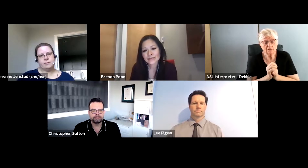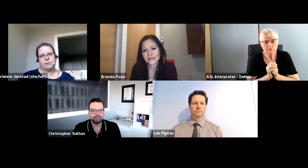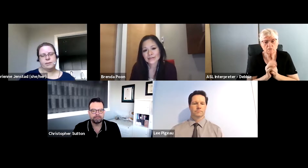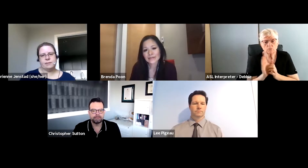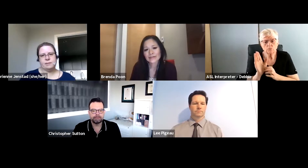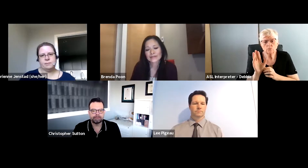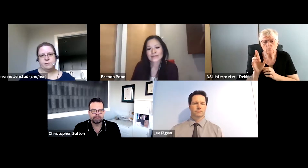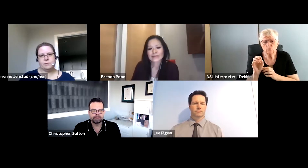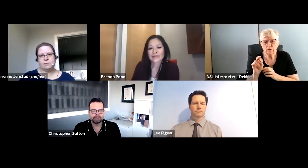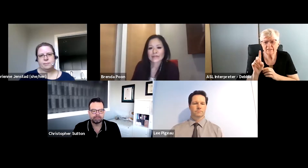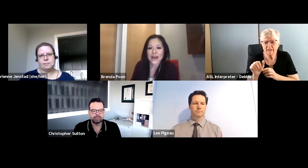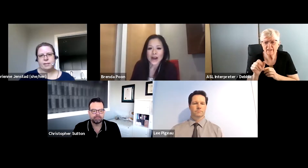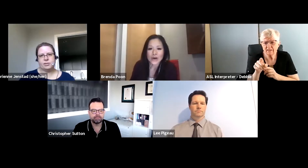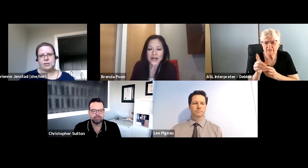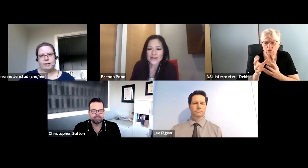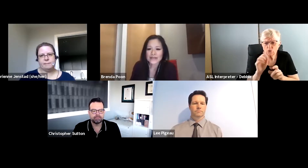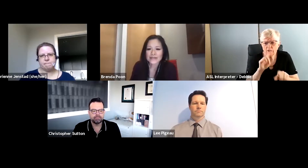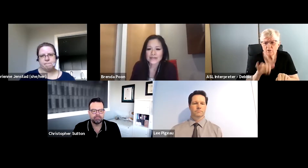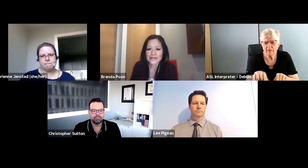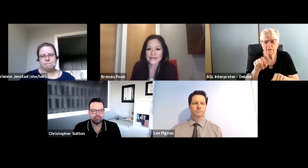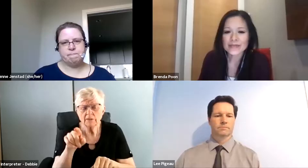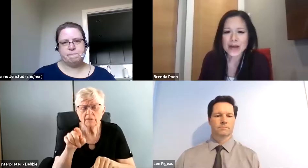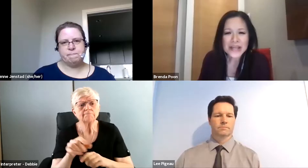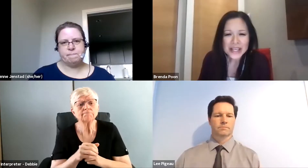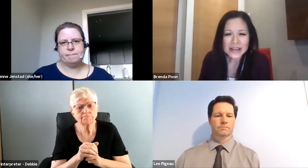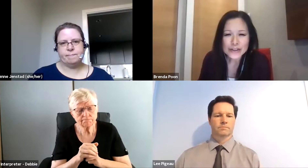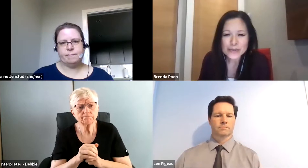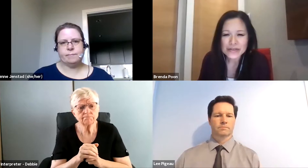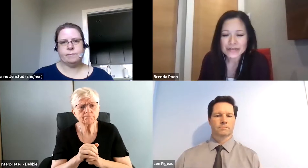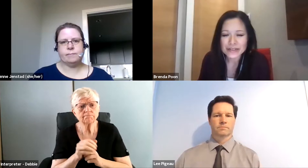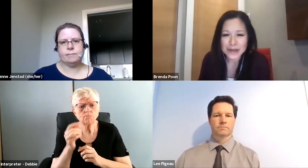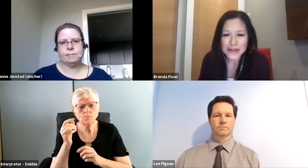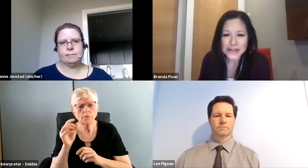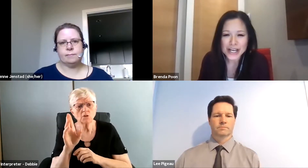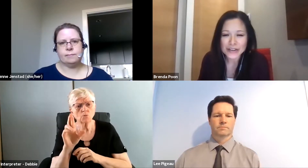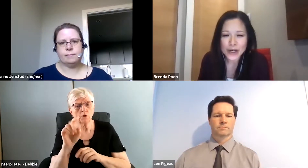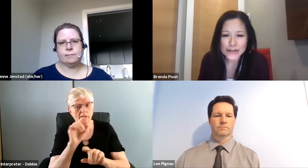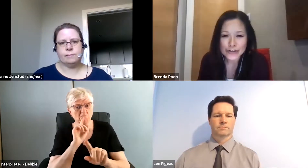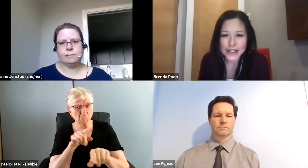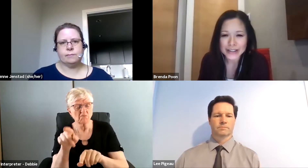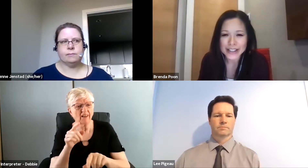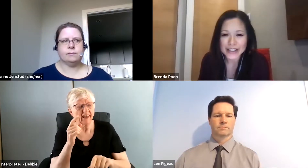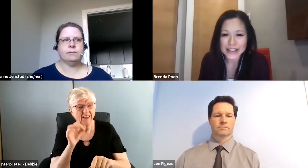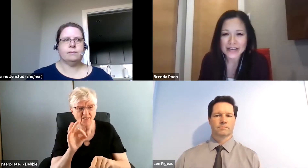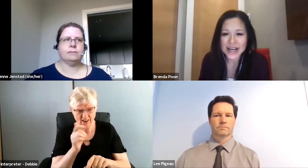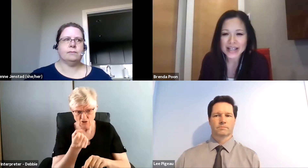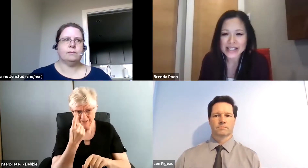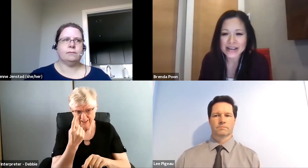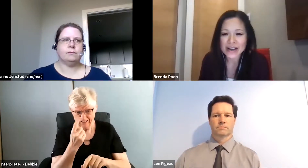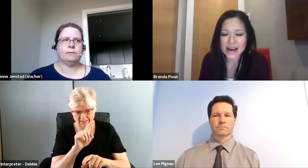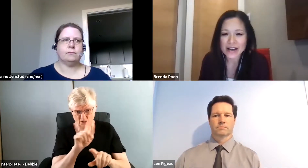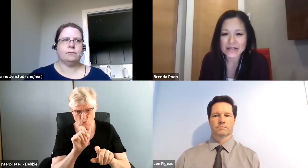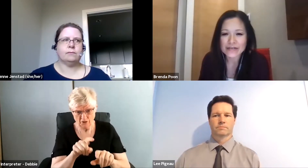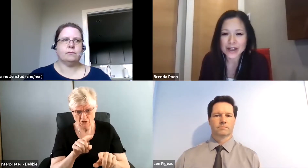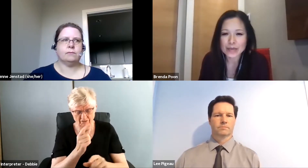Brenda, do you want to answer that? I'm thinking in terms of, if I'm understanding the question correctly, that